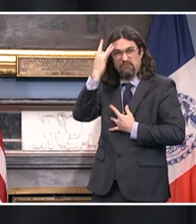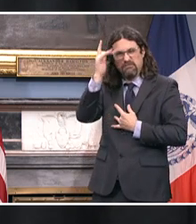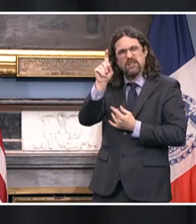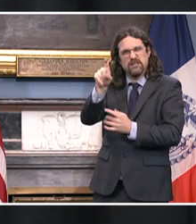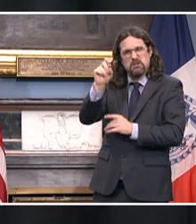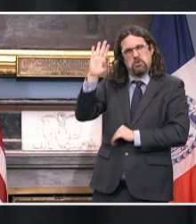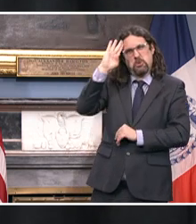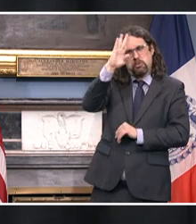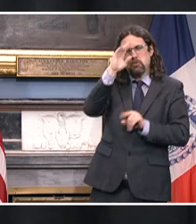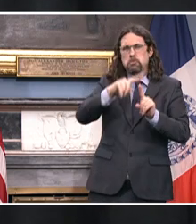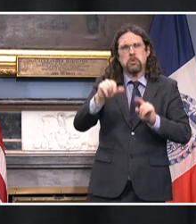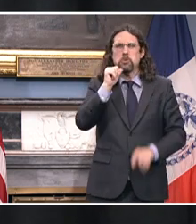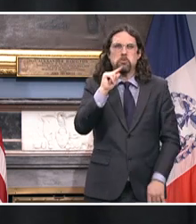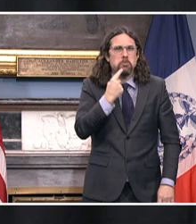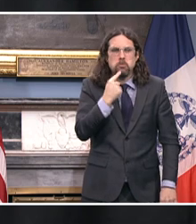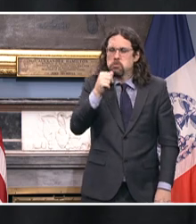June,